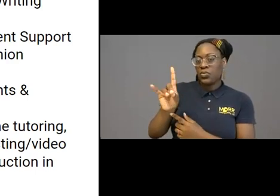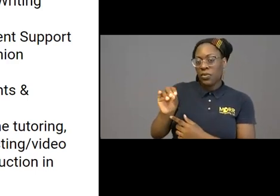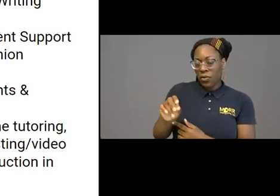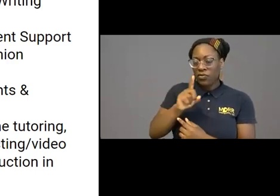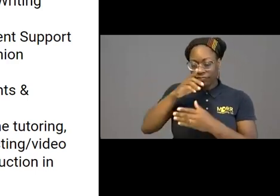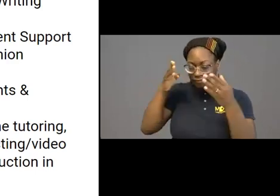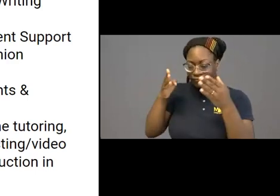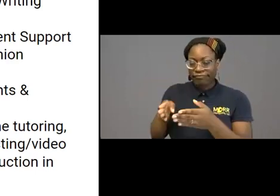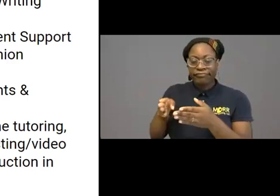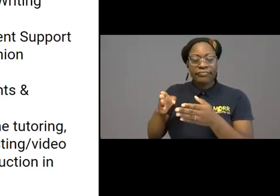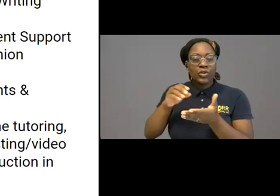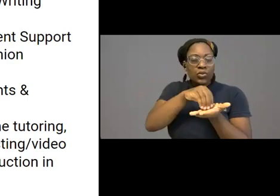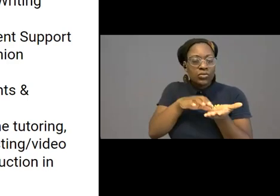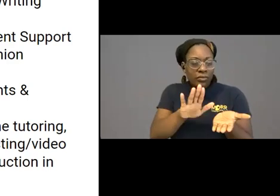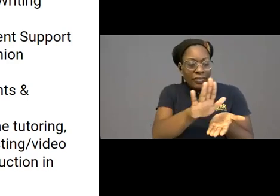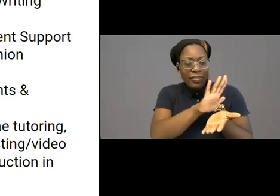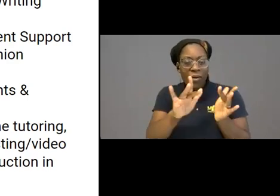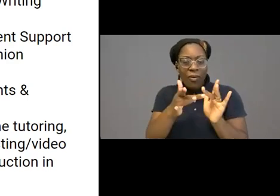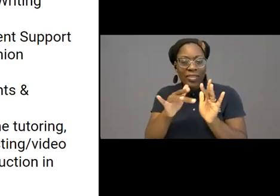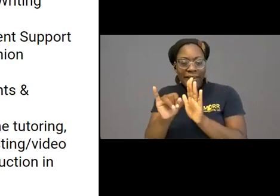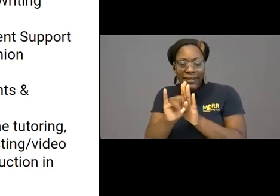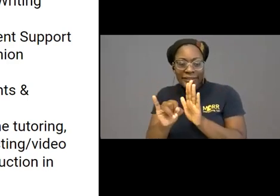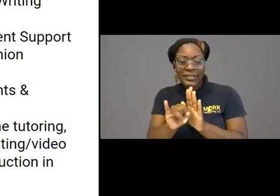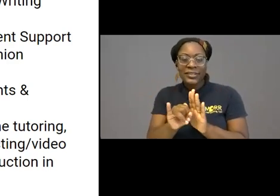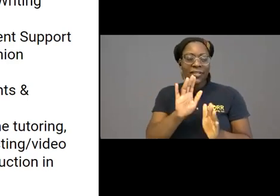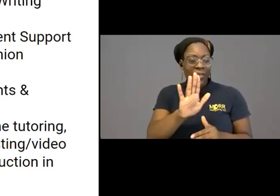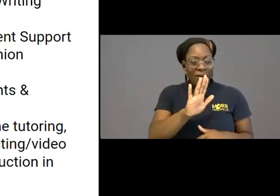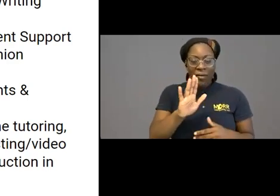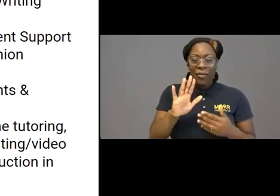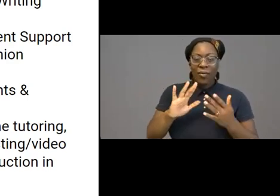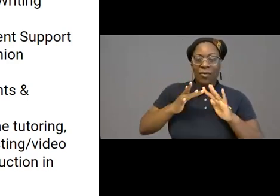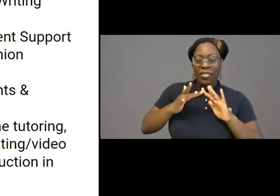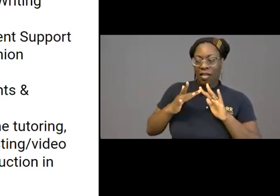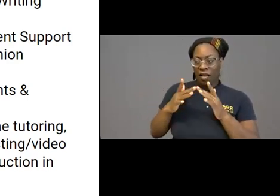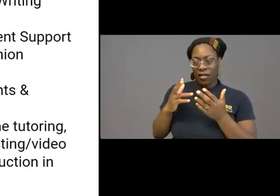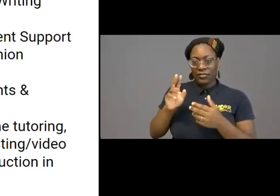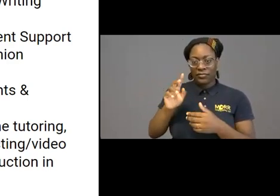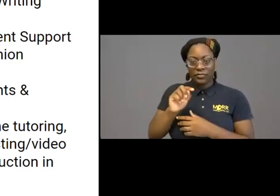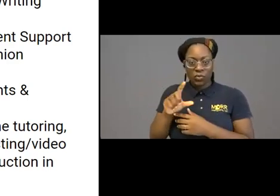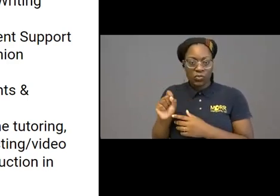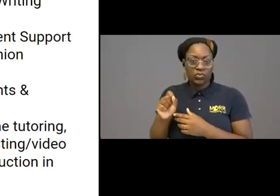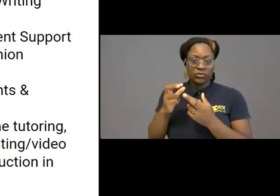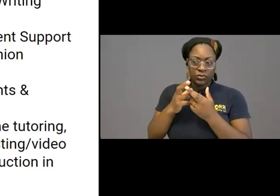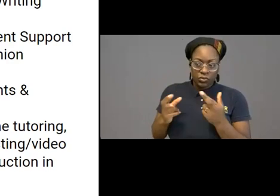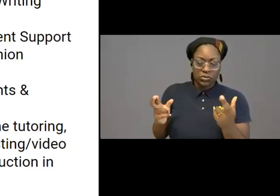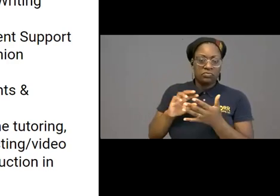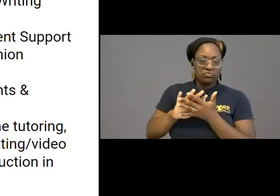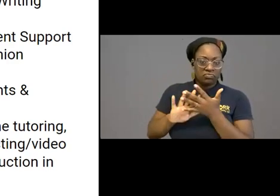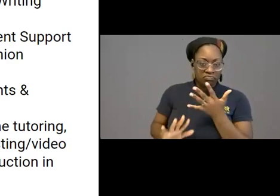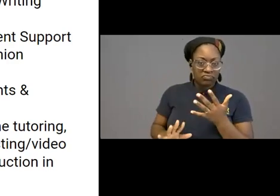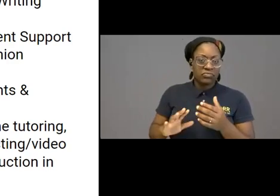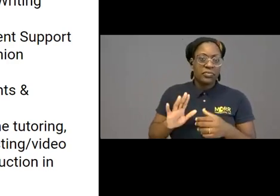identity, as well as helping with various digital tools that they're assigned by their